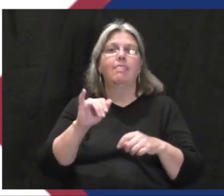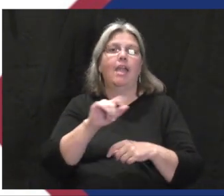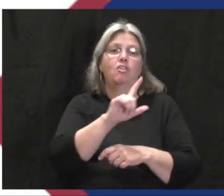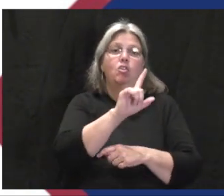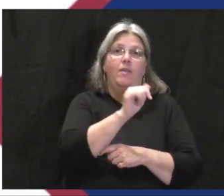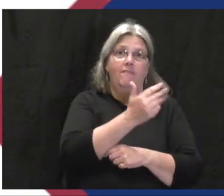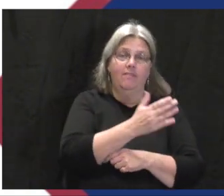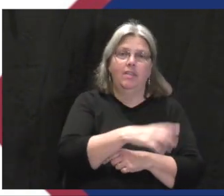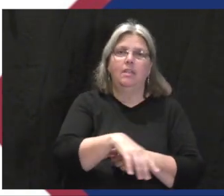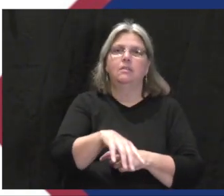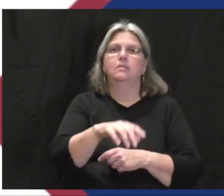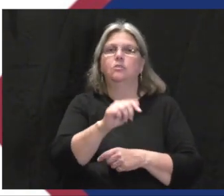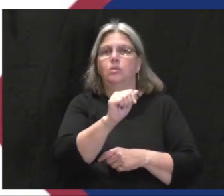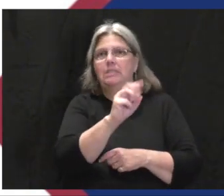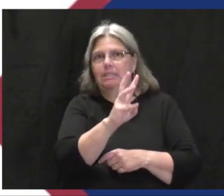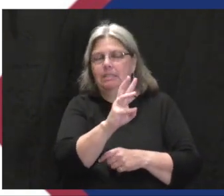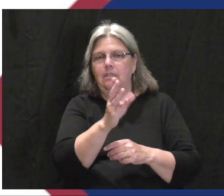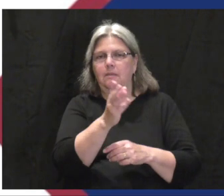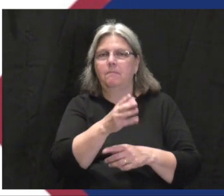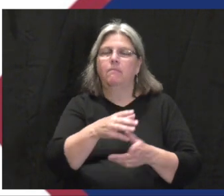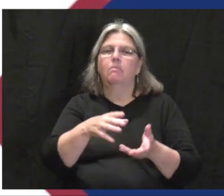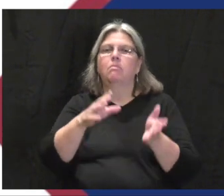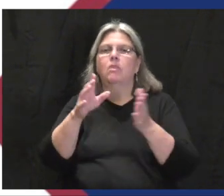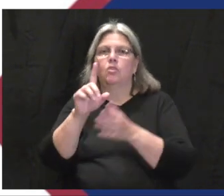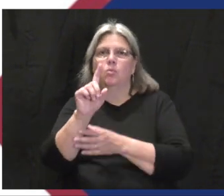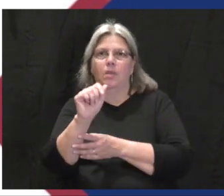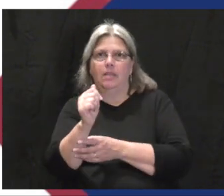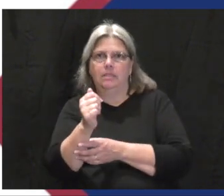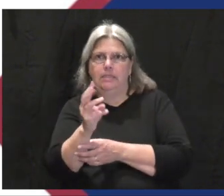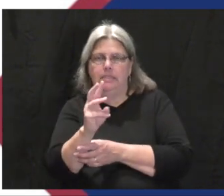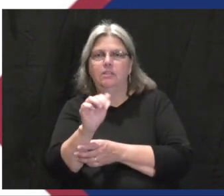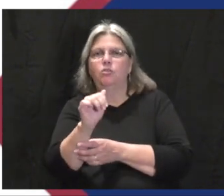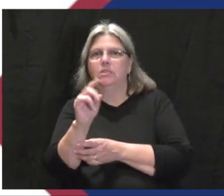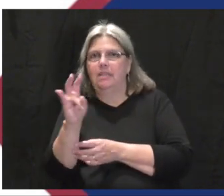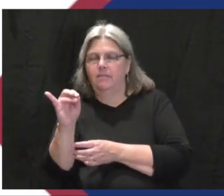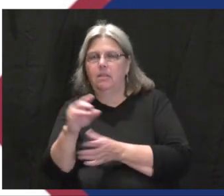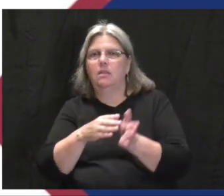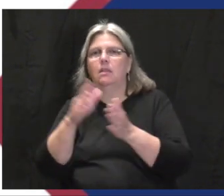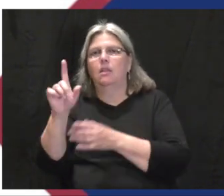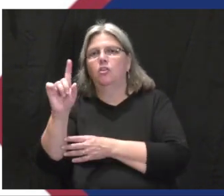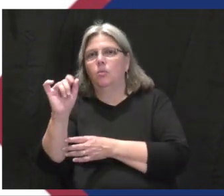16-17, and that's this year. Does that make sense?